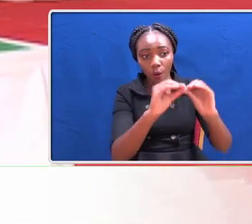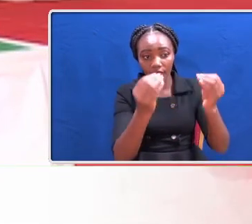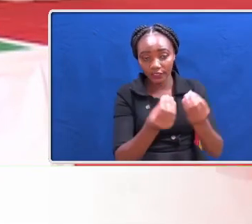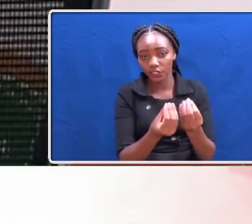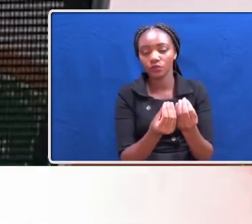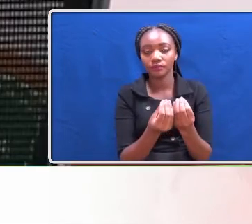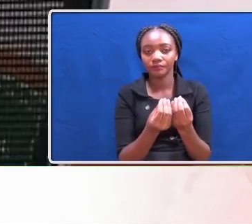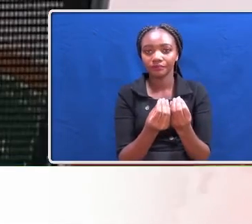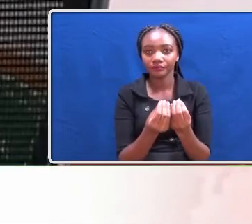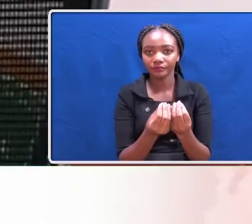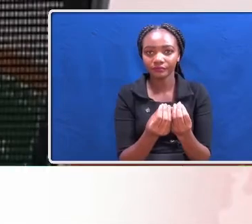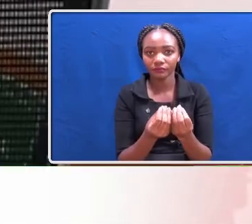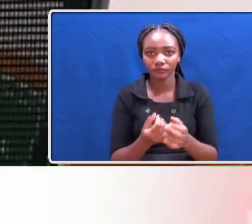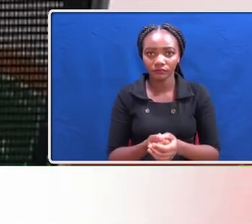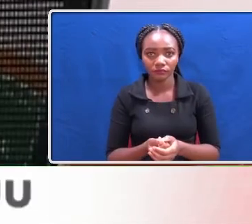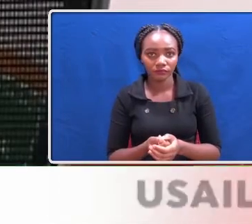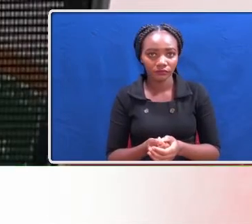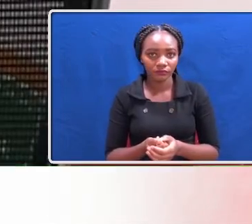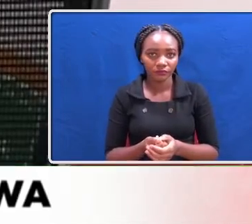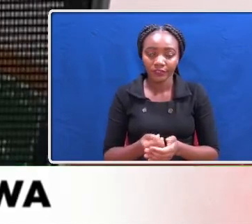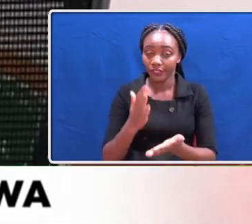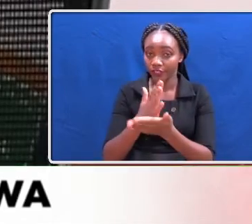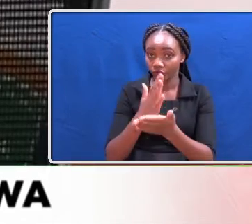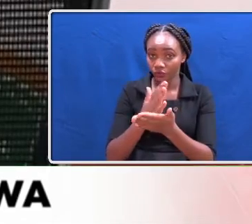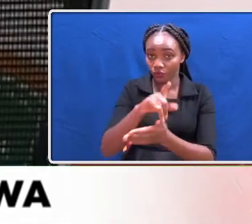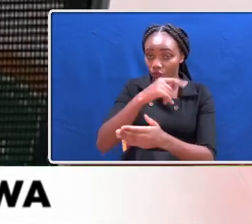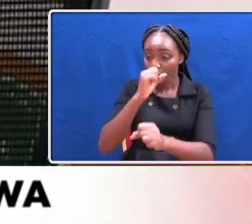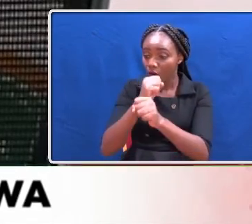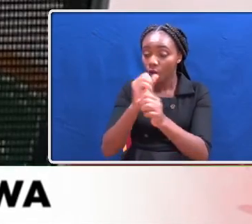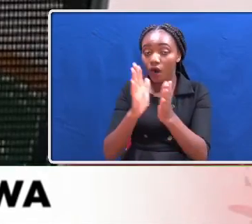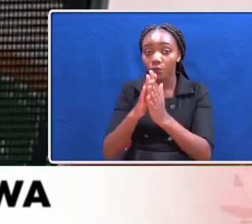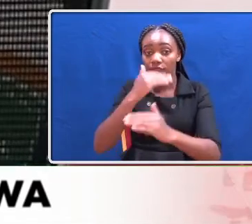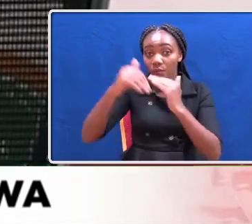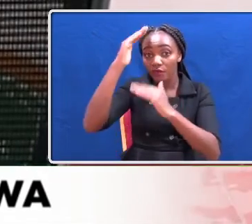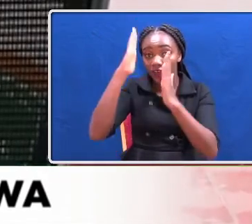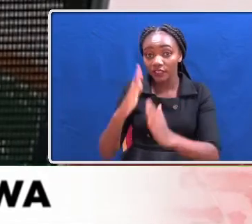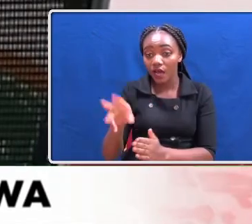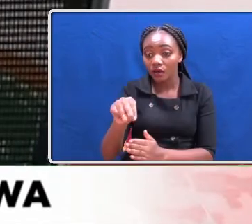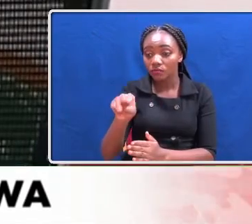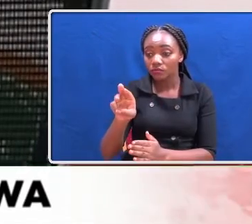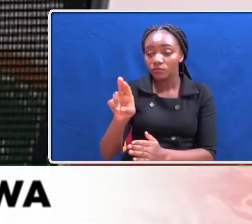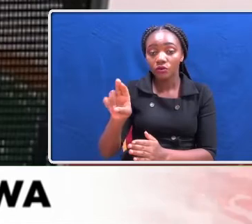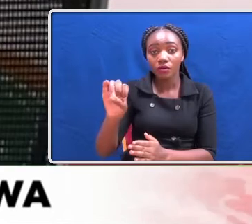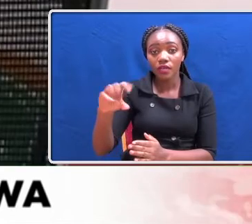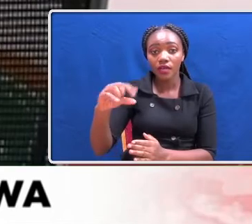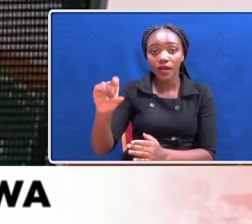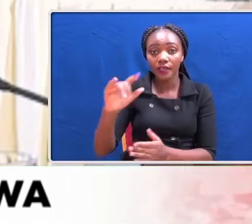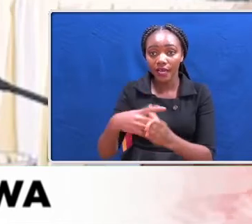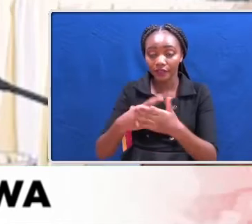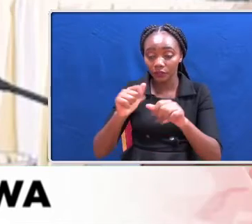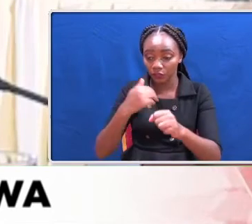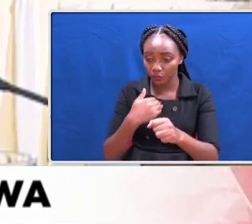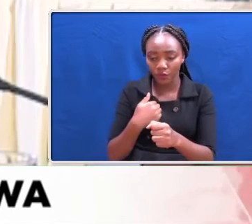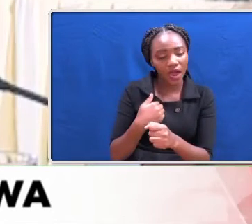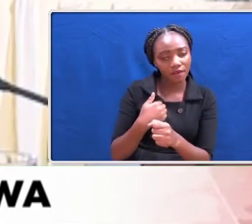kimataifa. It did involve Professor Migai, and there was going to be an output to that